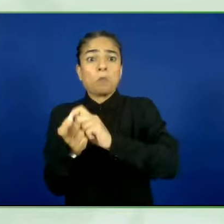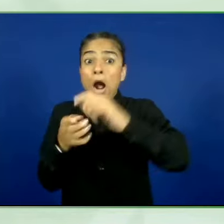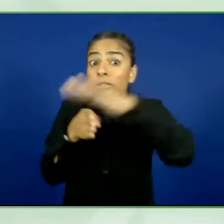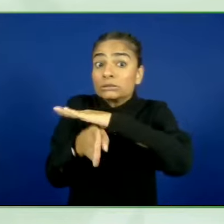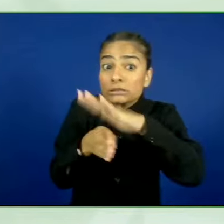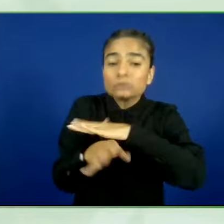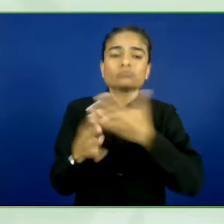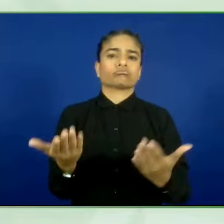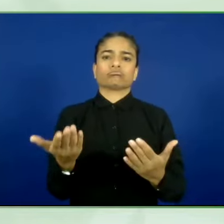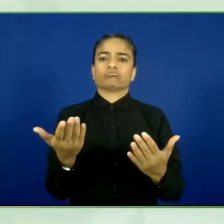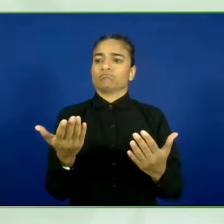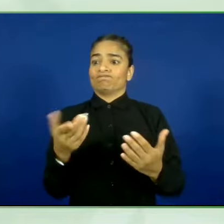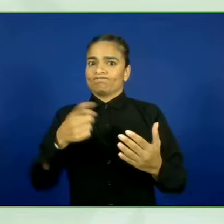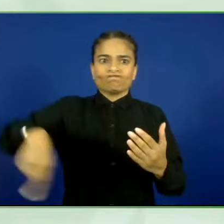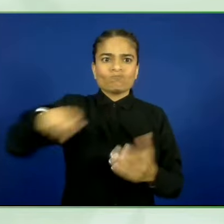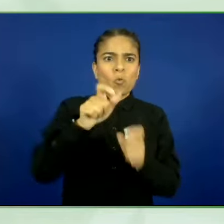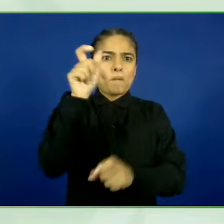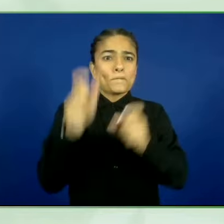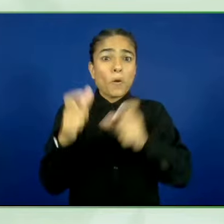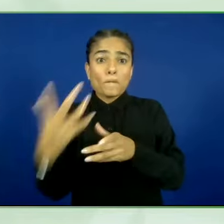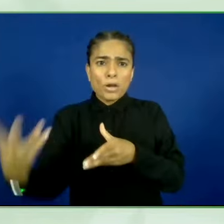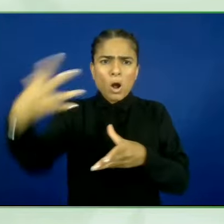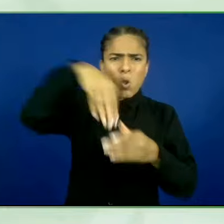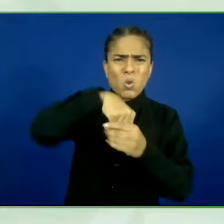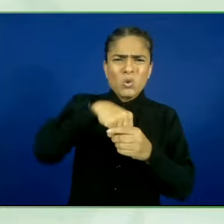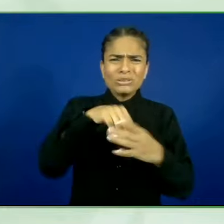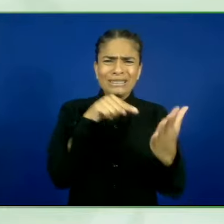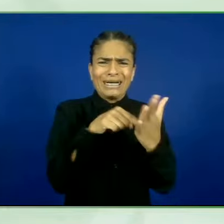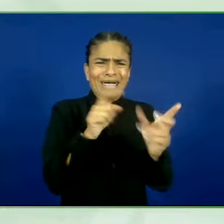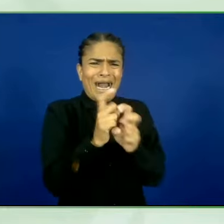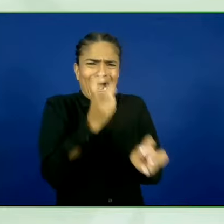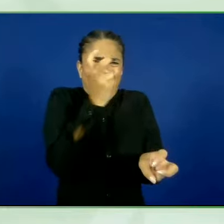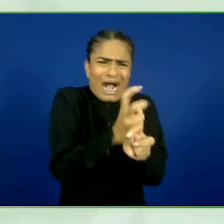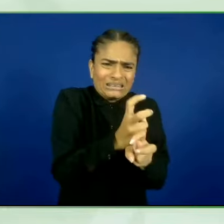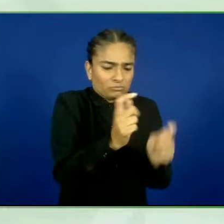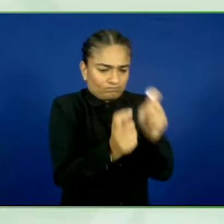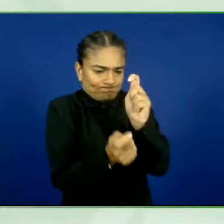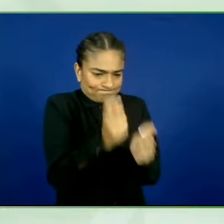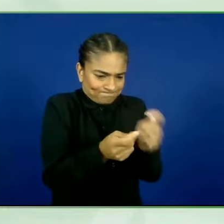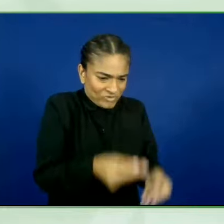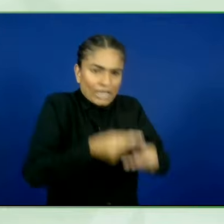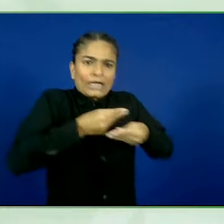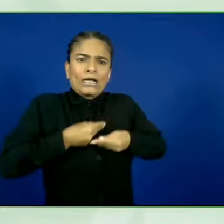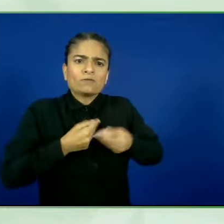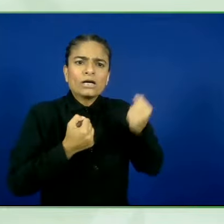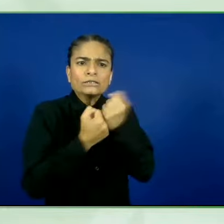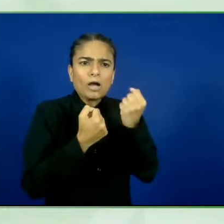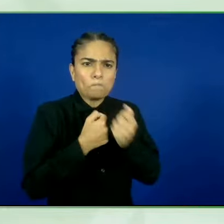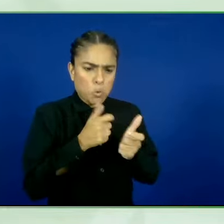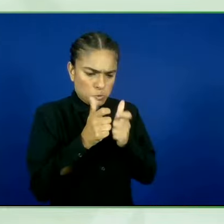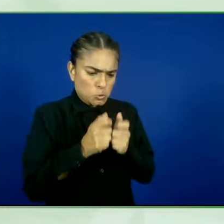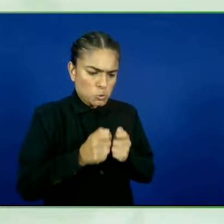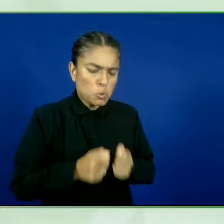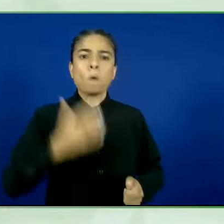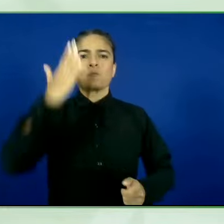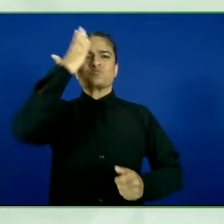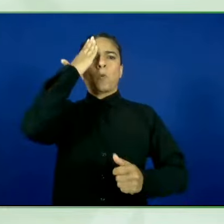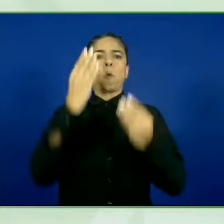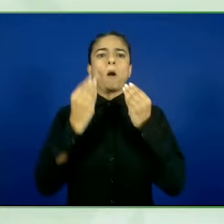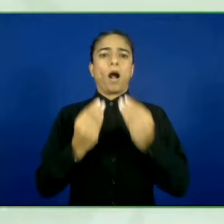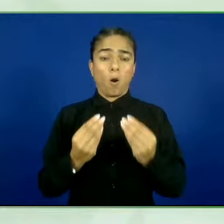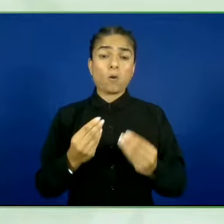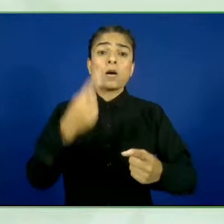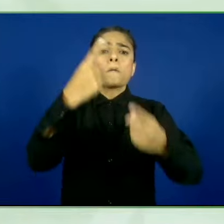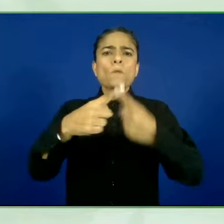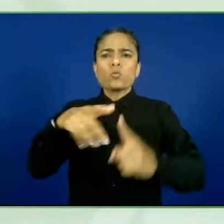And looking at the geographical settings, I'm thinking of issues of language barriers and whatnot. All these have been taken into consideration to